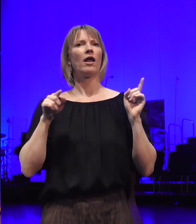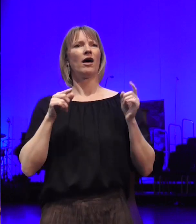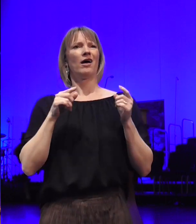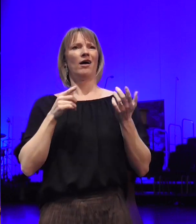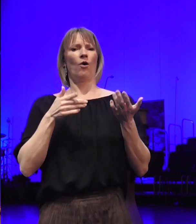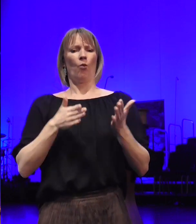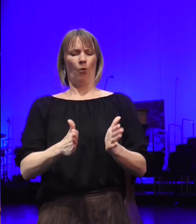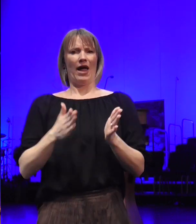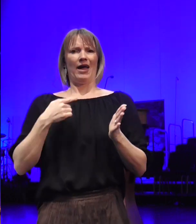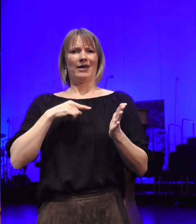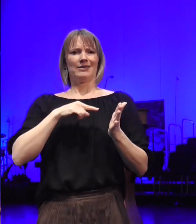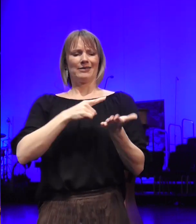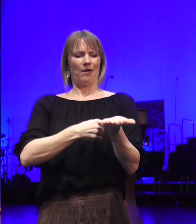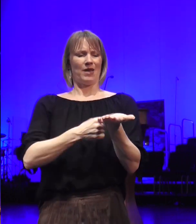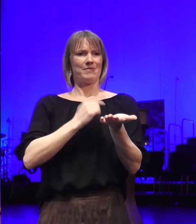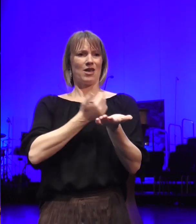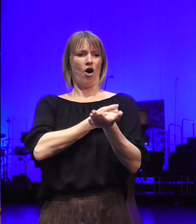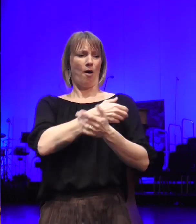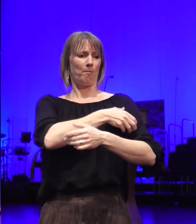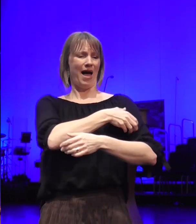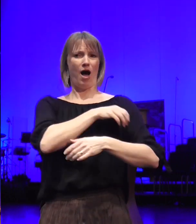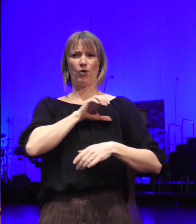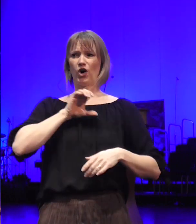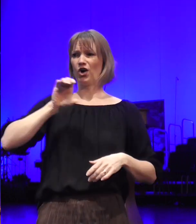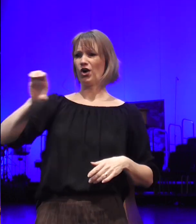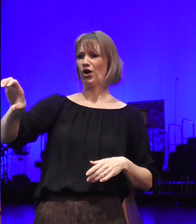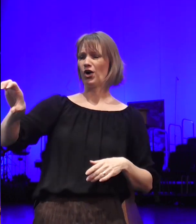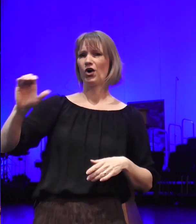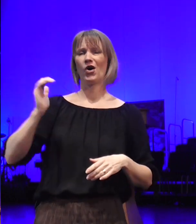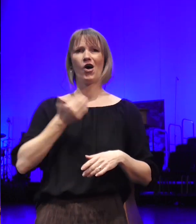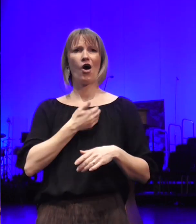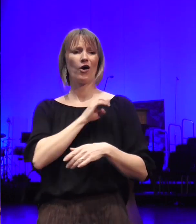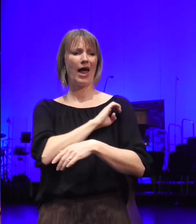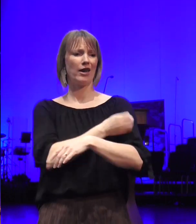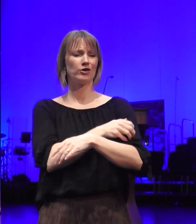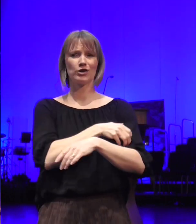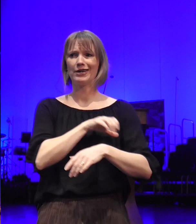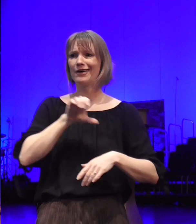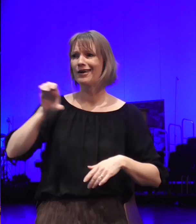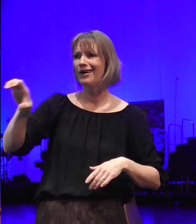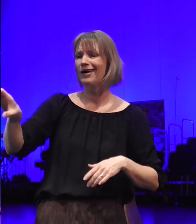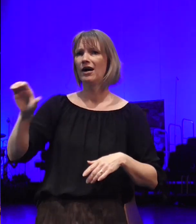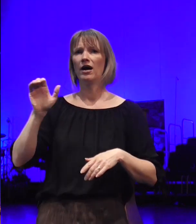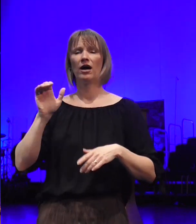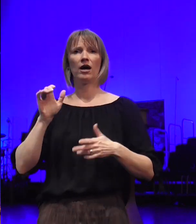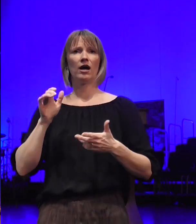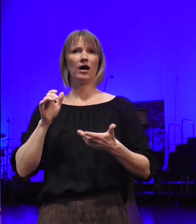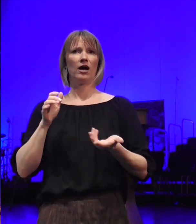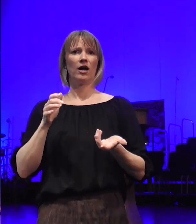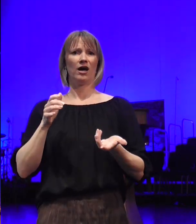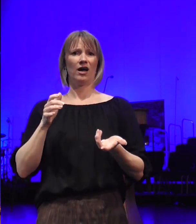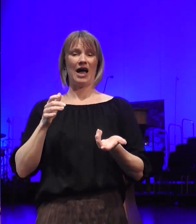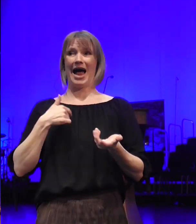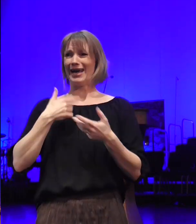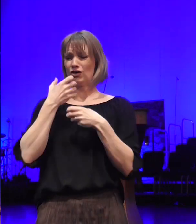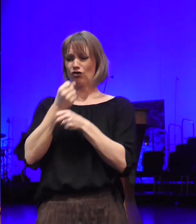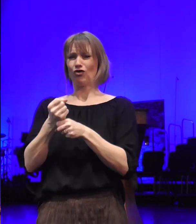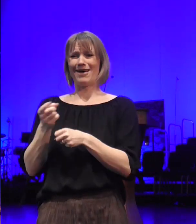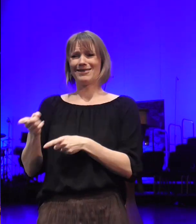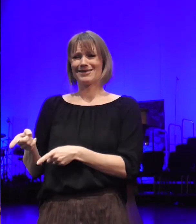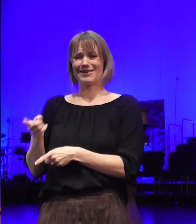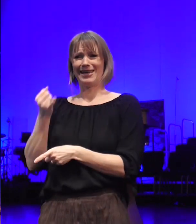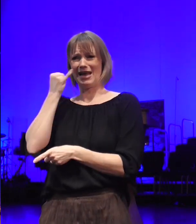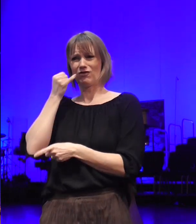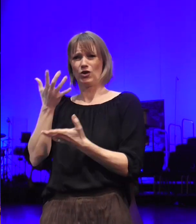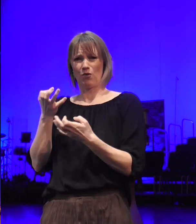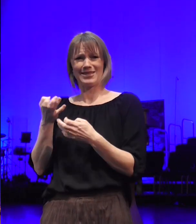sometimes we give our power away, our energy away, our time and energy. I trust Taylor Swift. If she wants to